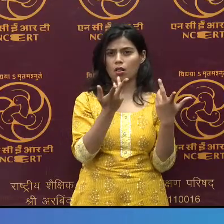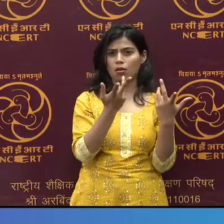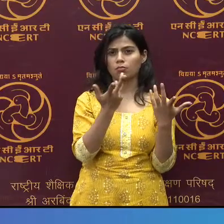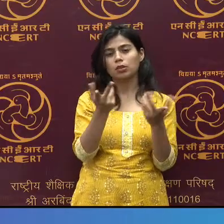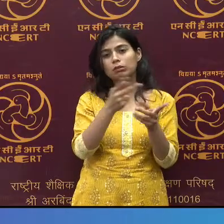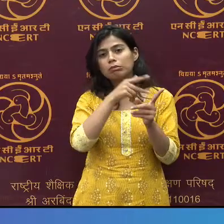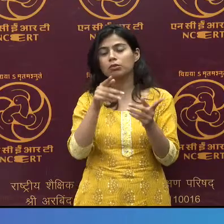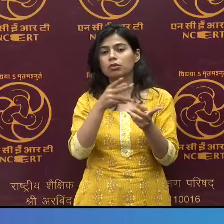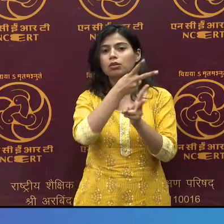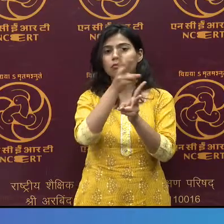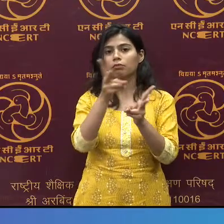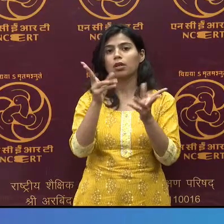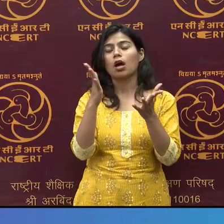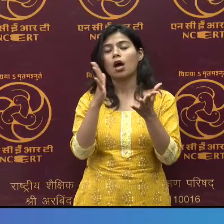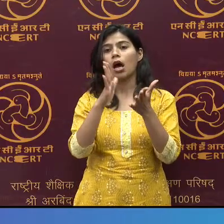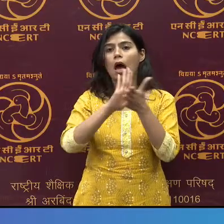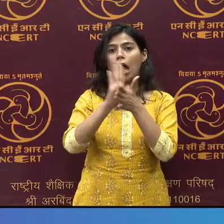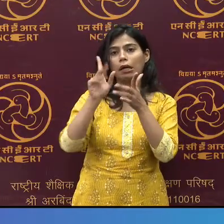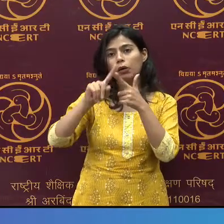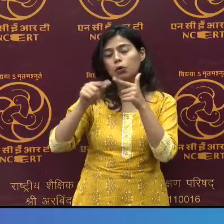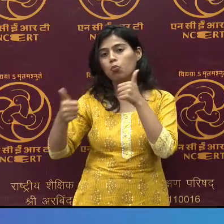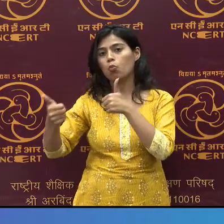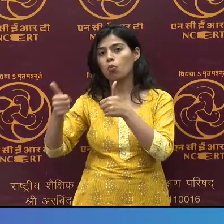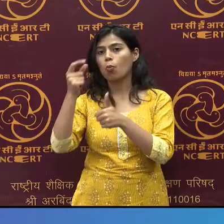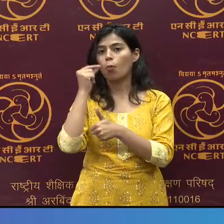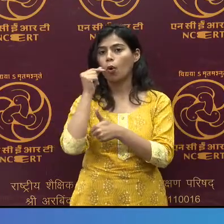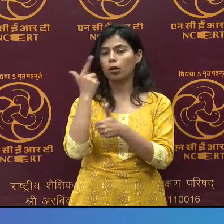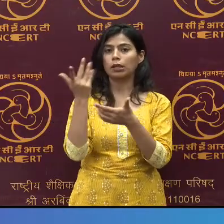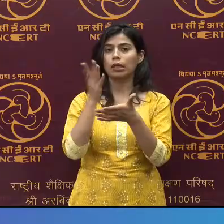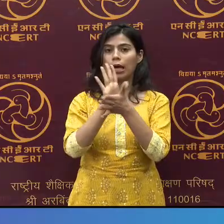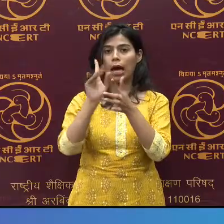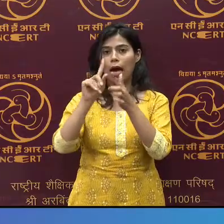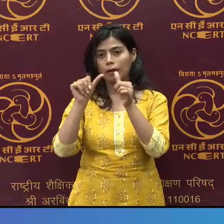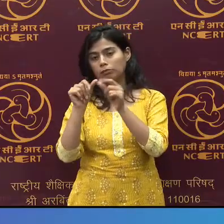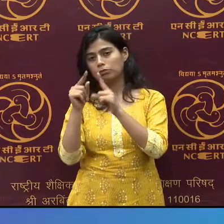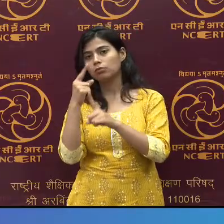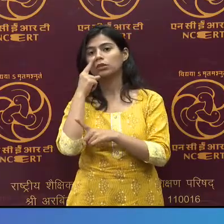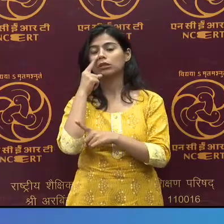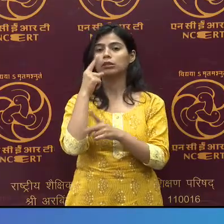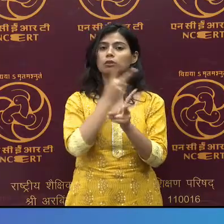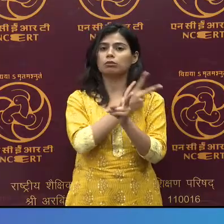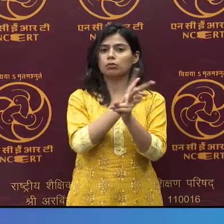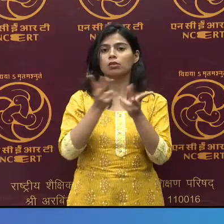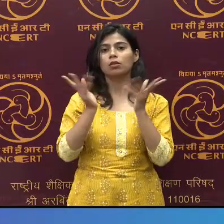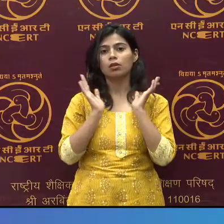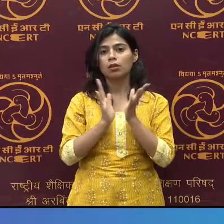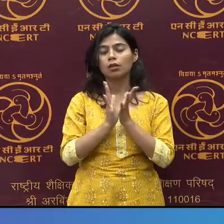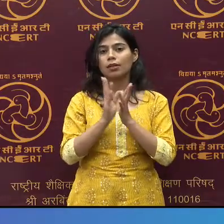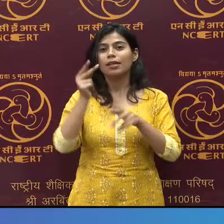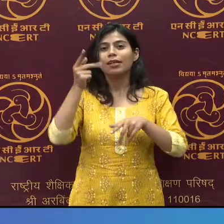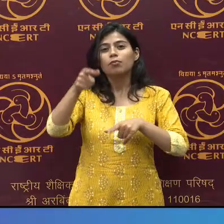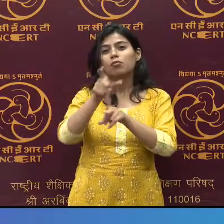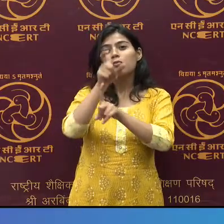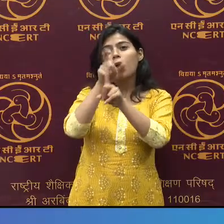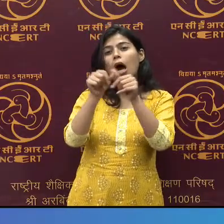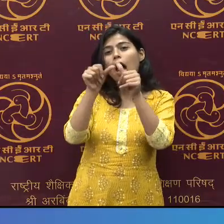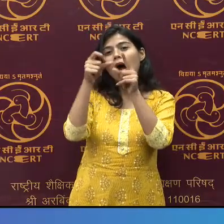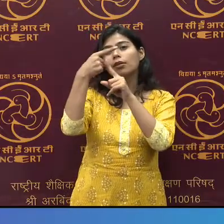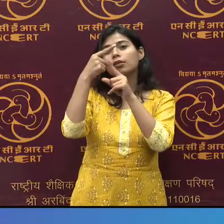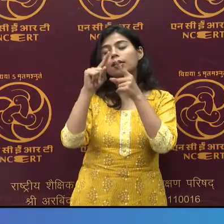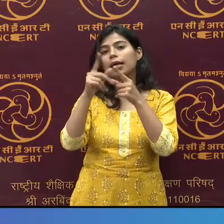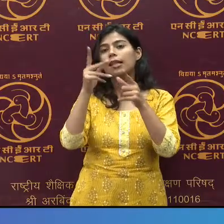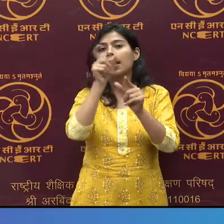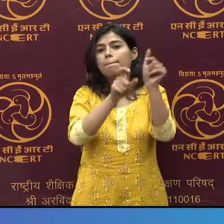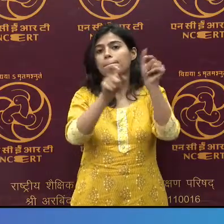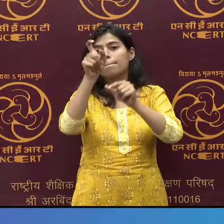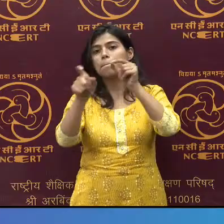club, or you are the head boy, head girl of the school? They are given, they are like sometimes the articles are of public interest. There